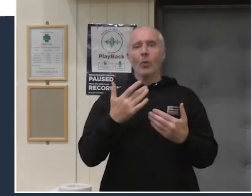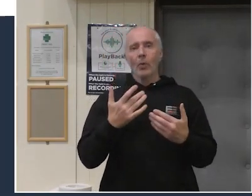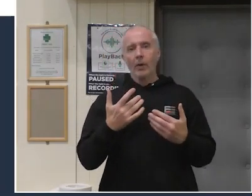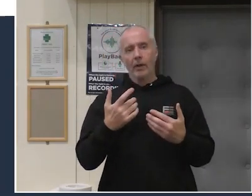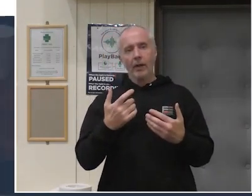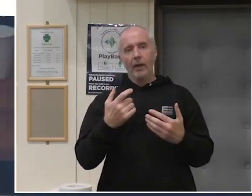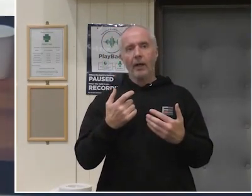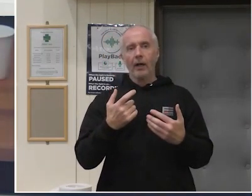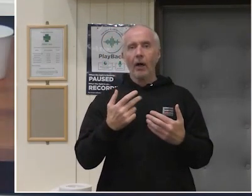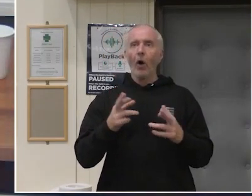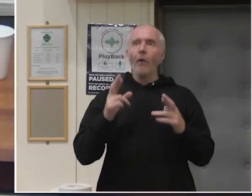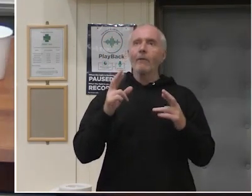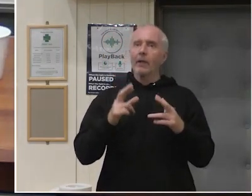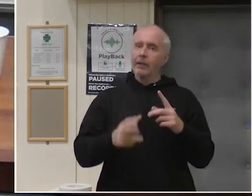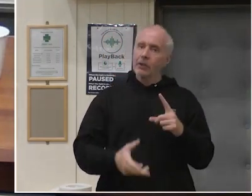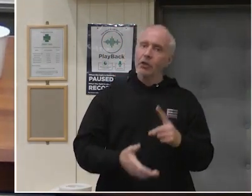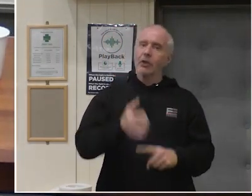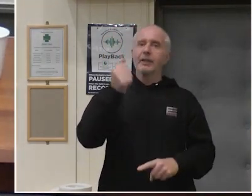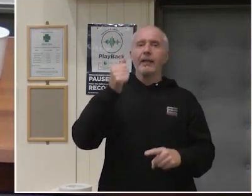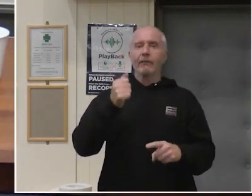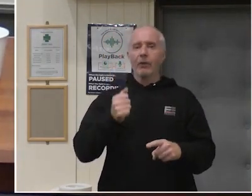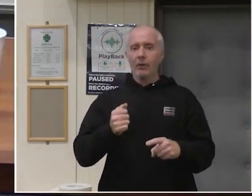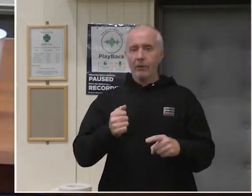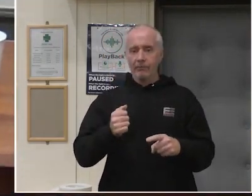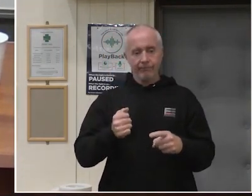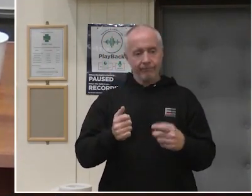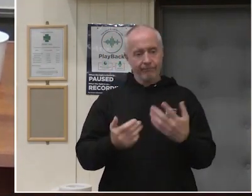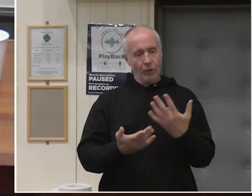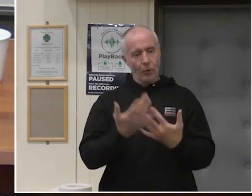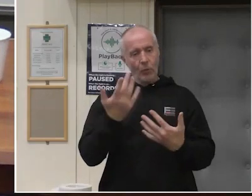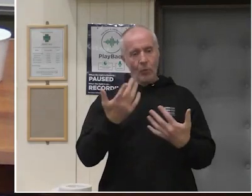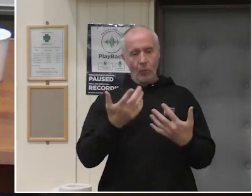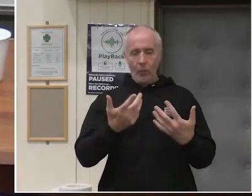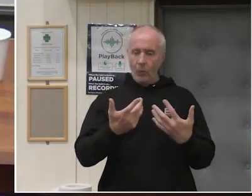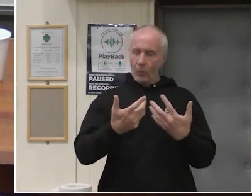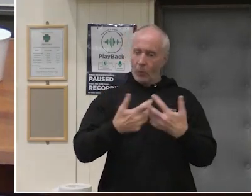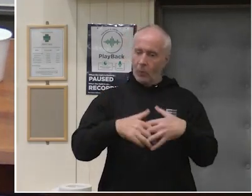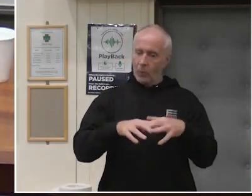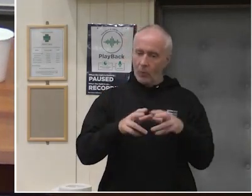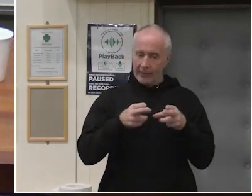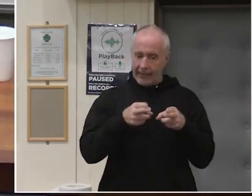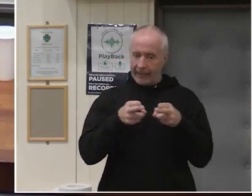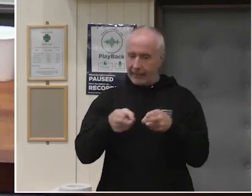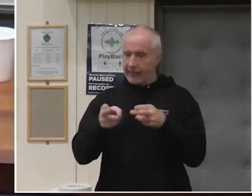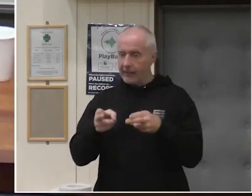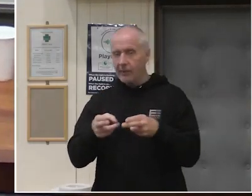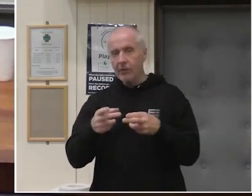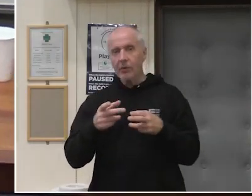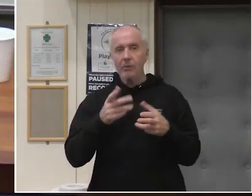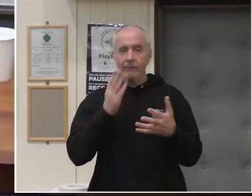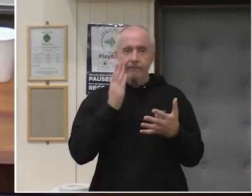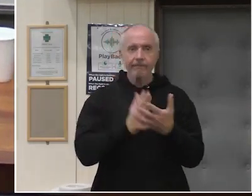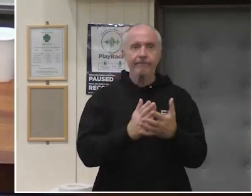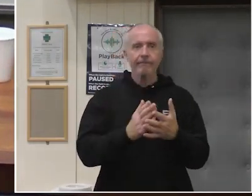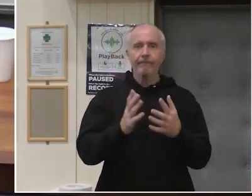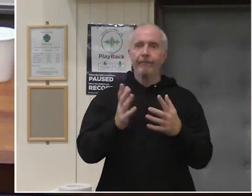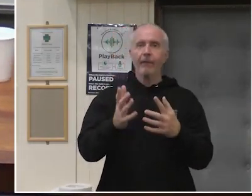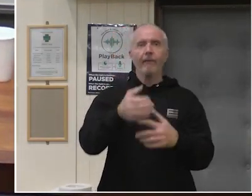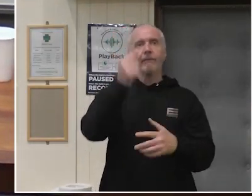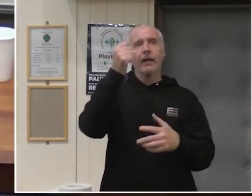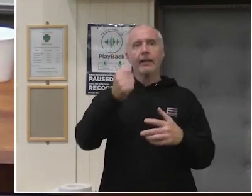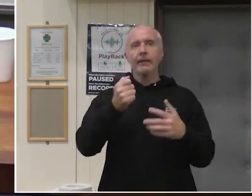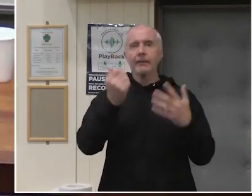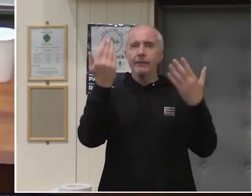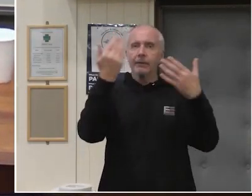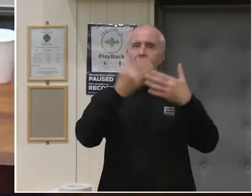very successful techniques to actually find what dark matter is. Thank you